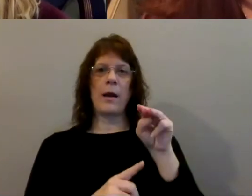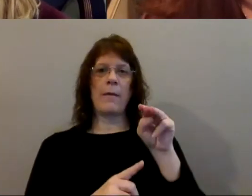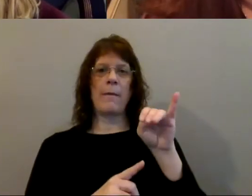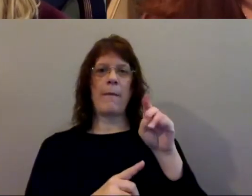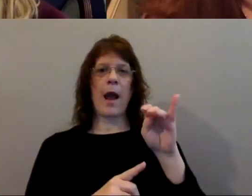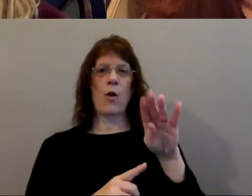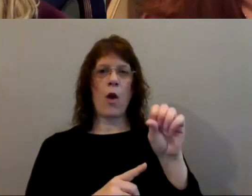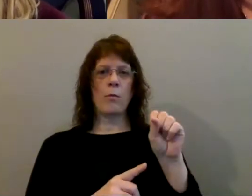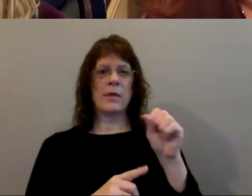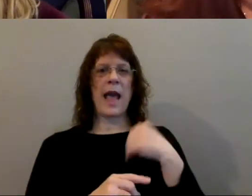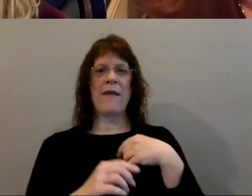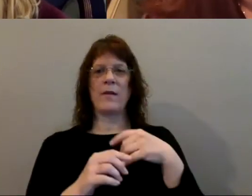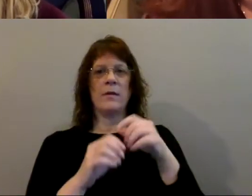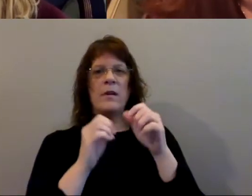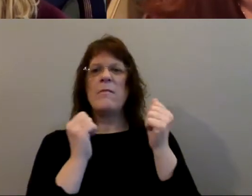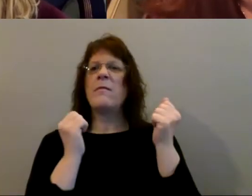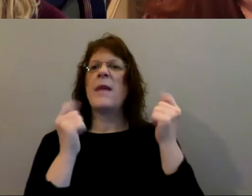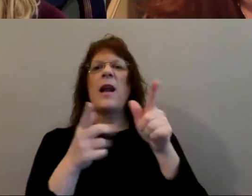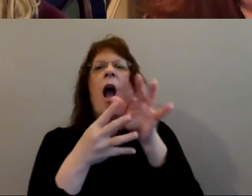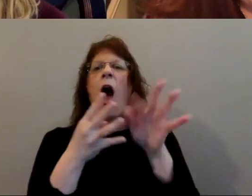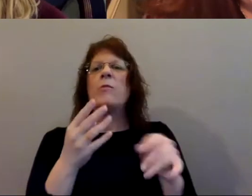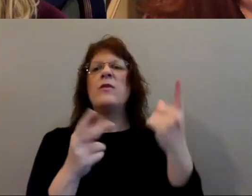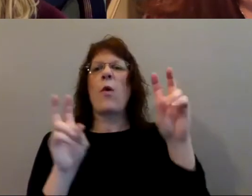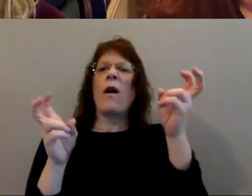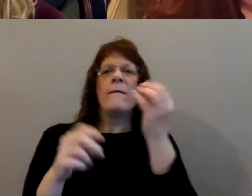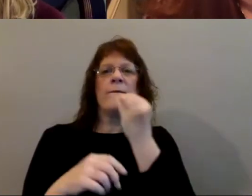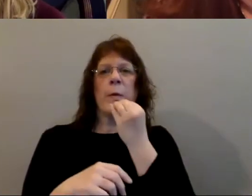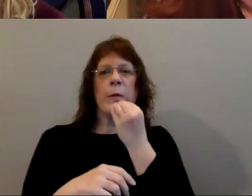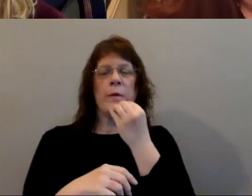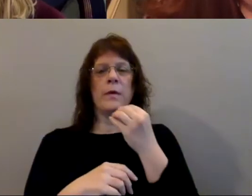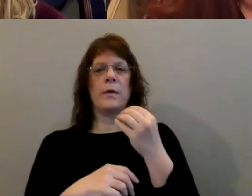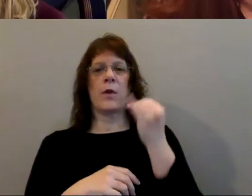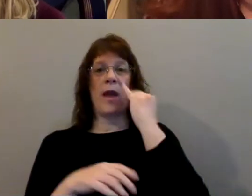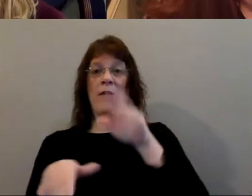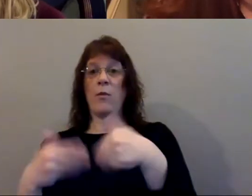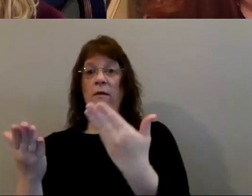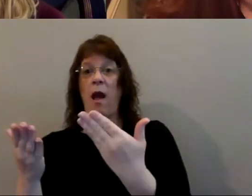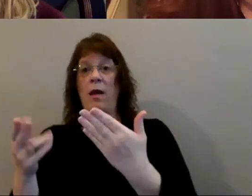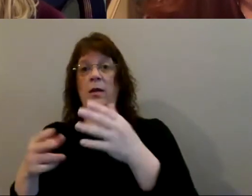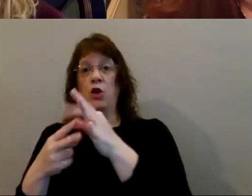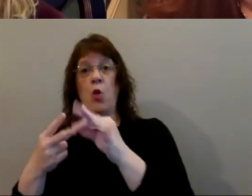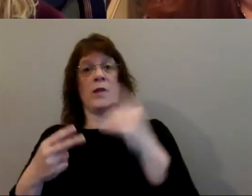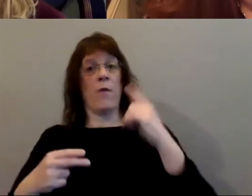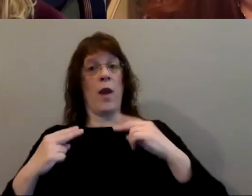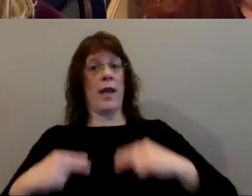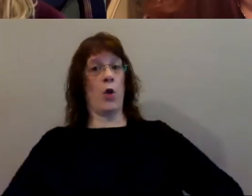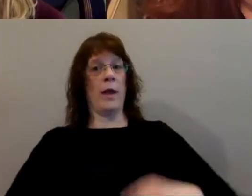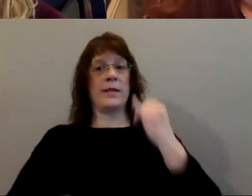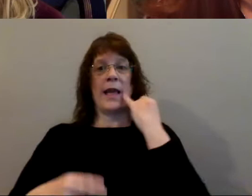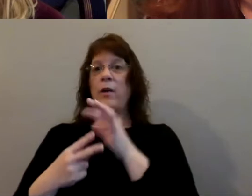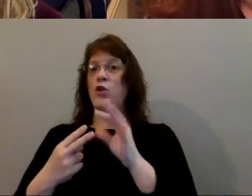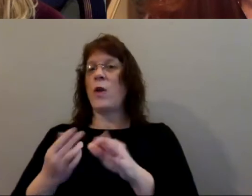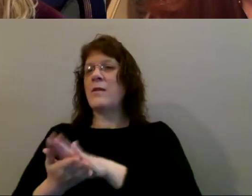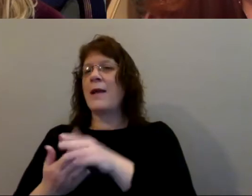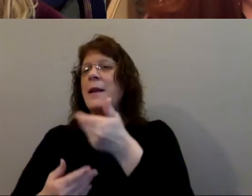huge buffet of food. And so it's like, given the choice for humans between like a nice pizza